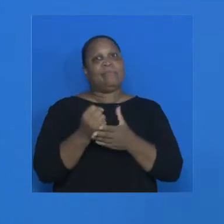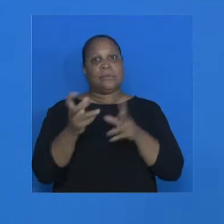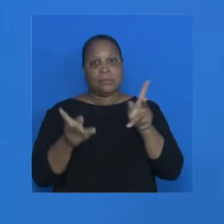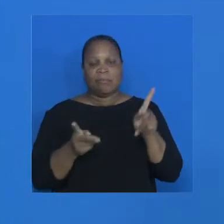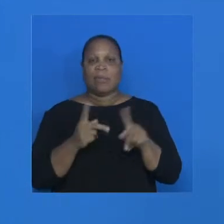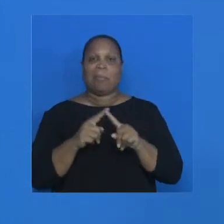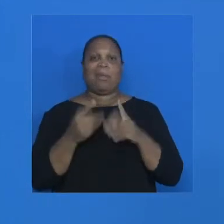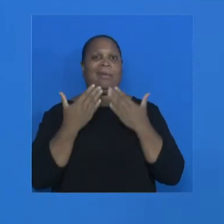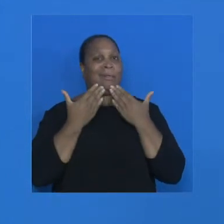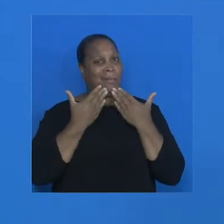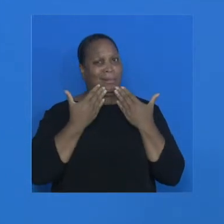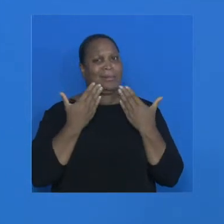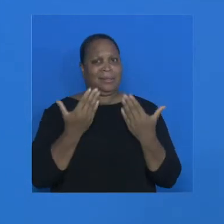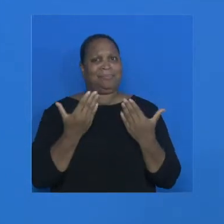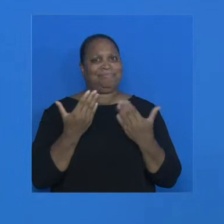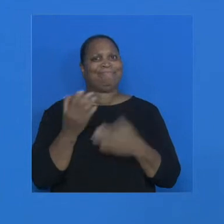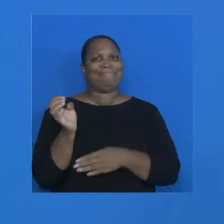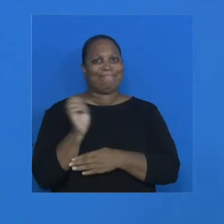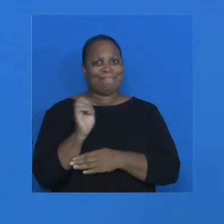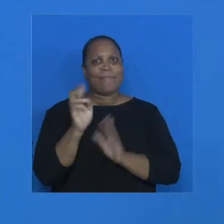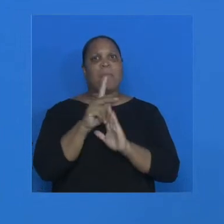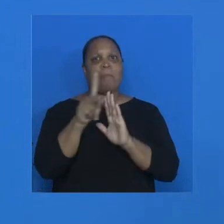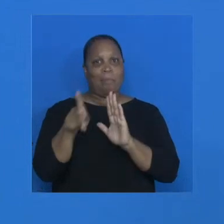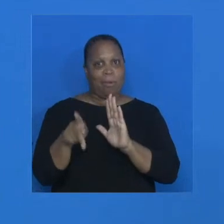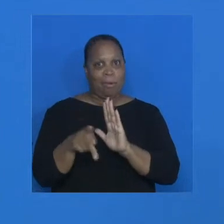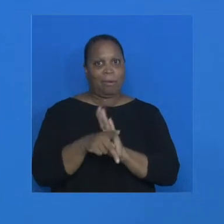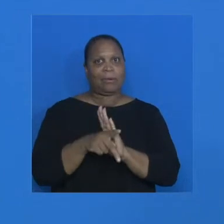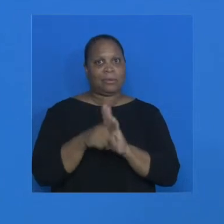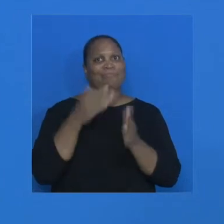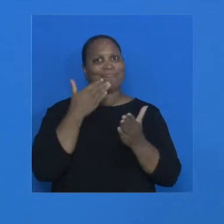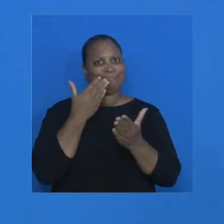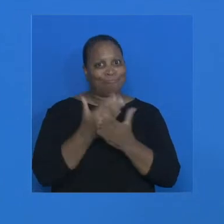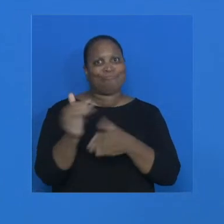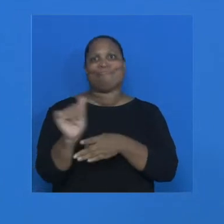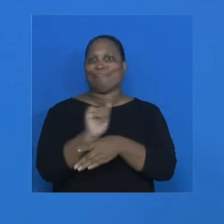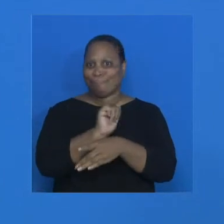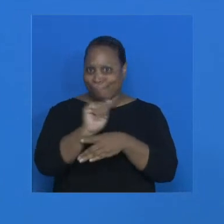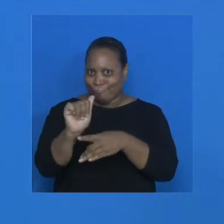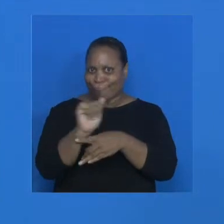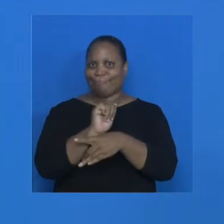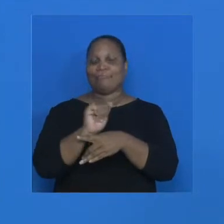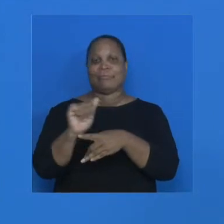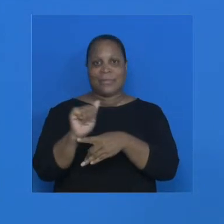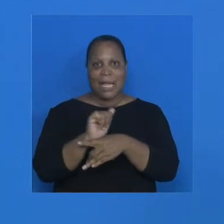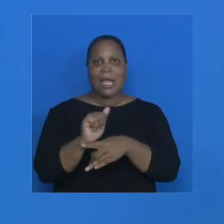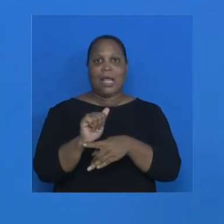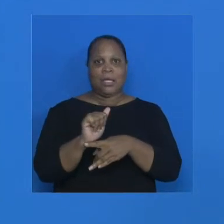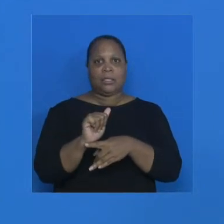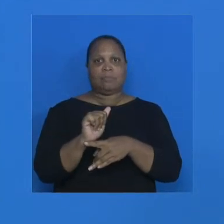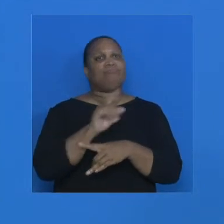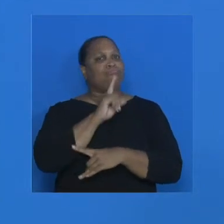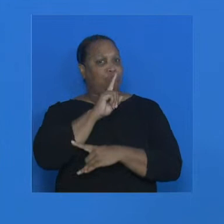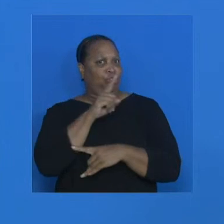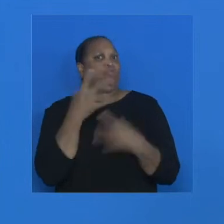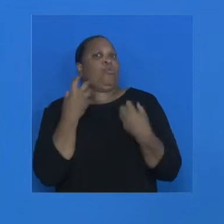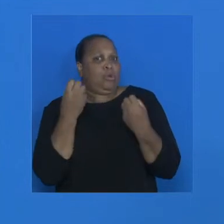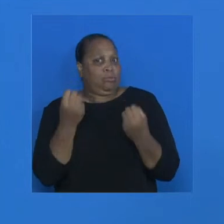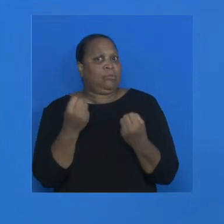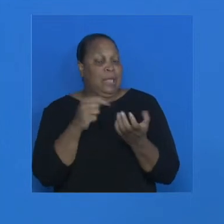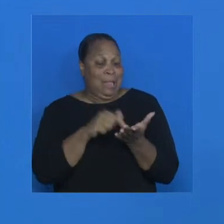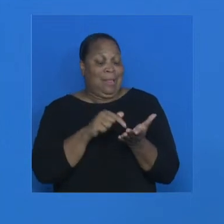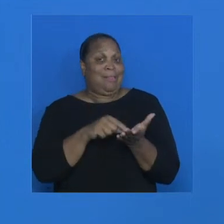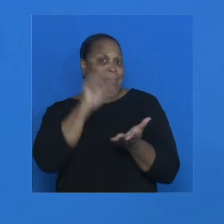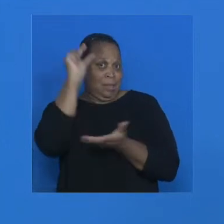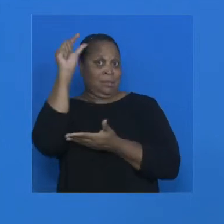But thankfully, our emergency protocols are well versed. And you can be rest assured that this